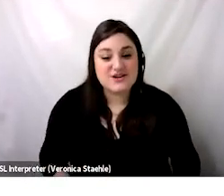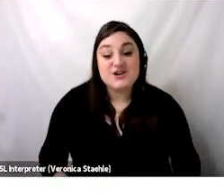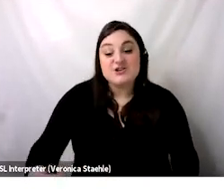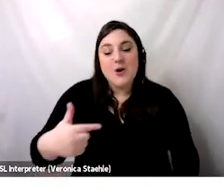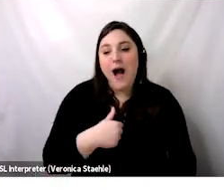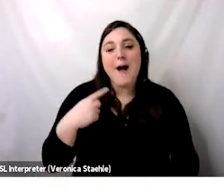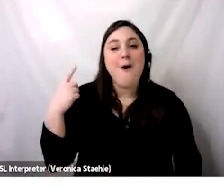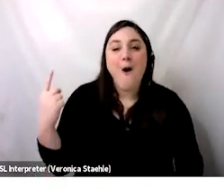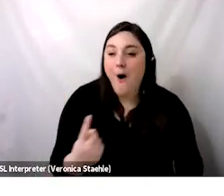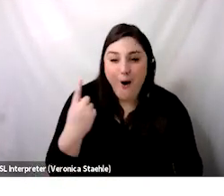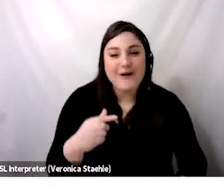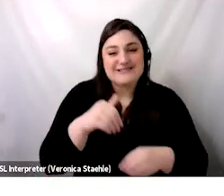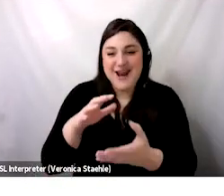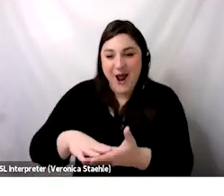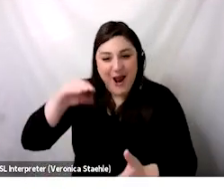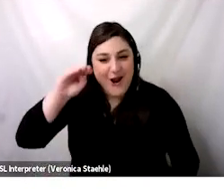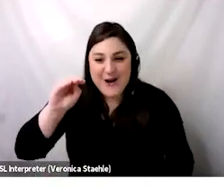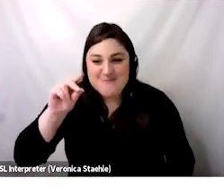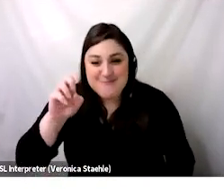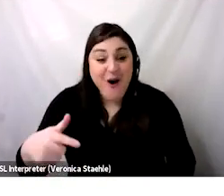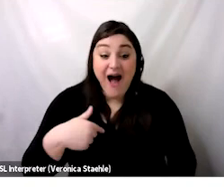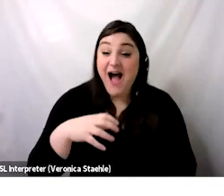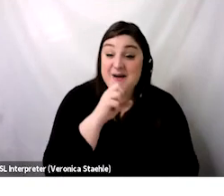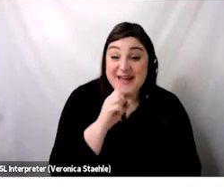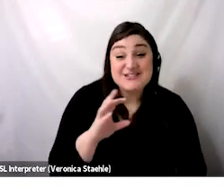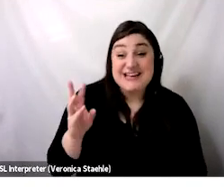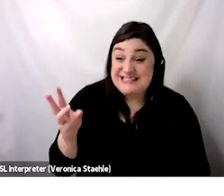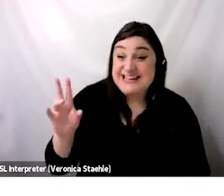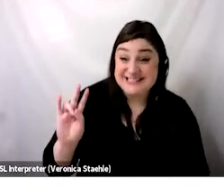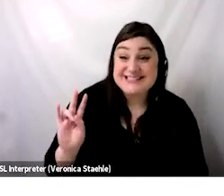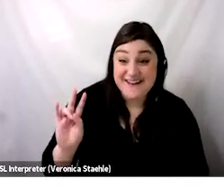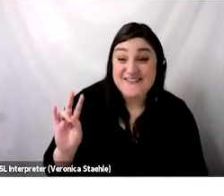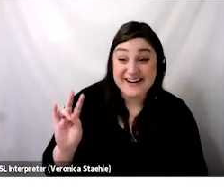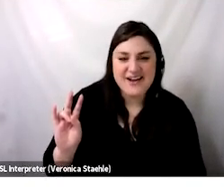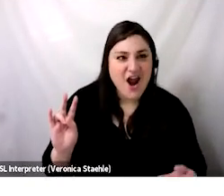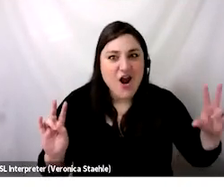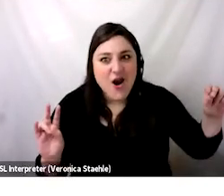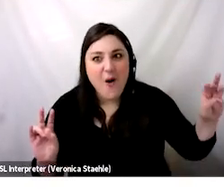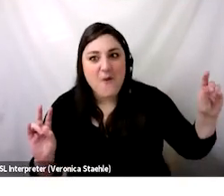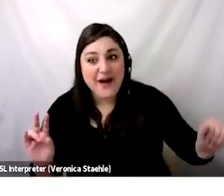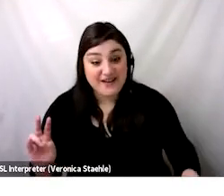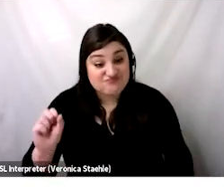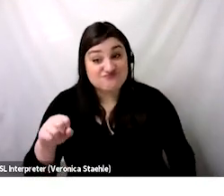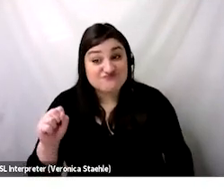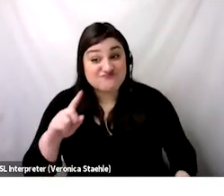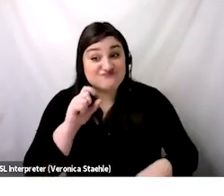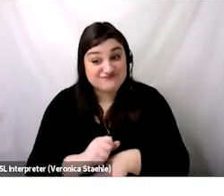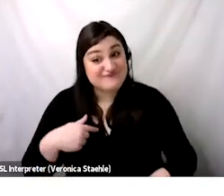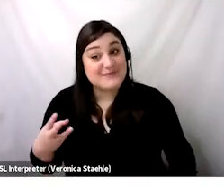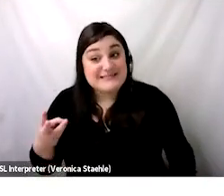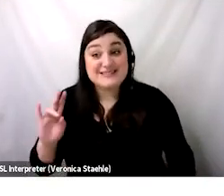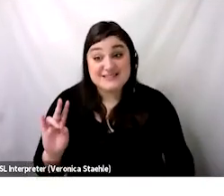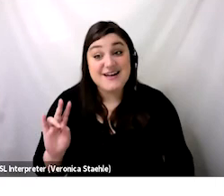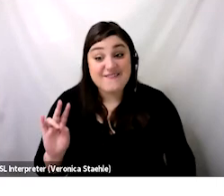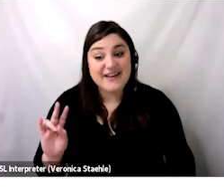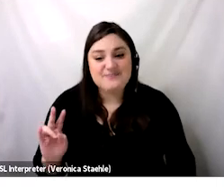I'm 67 years of age, folks, 67 years of age. No way. Yes, yeah, I am. But as a matter of fact, I'm